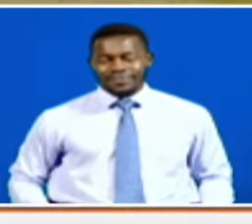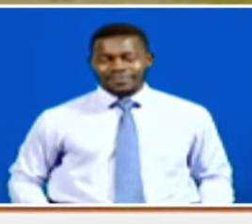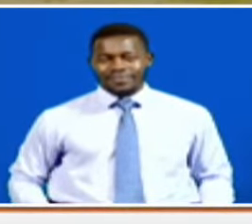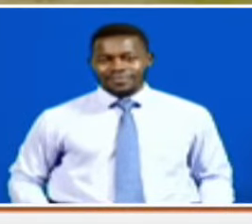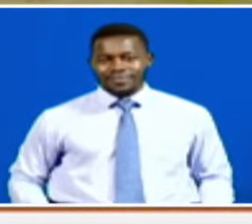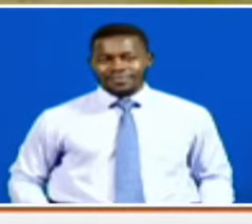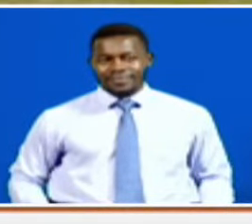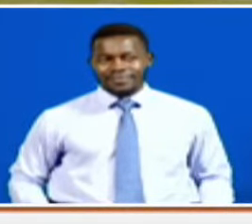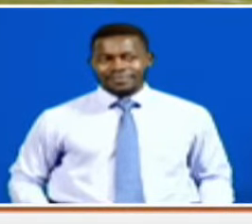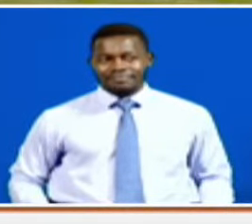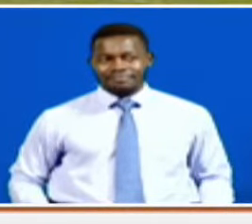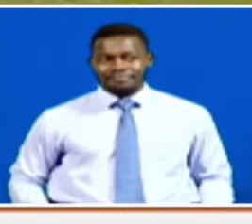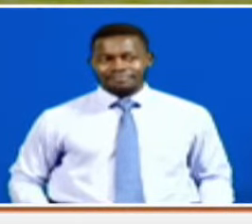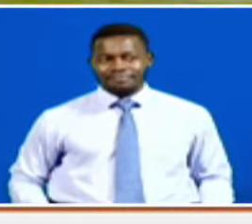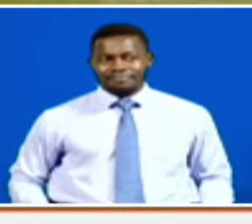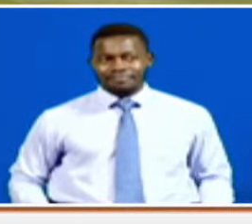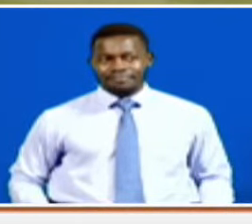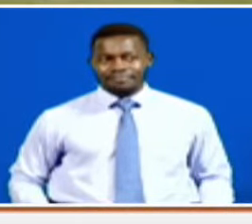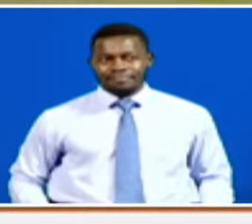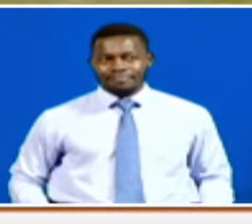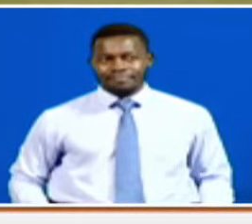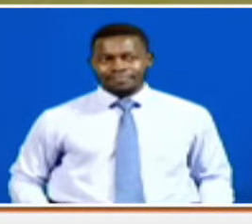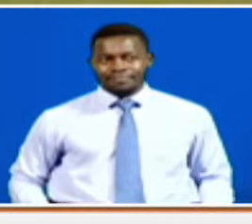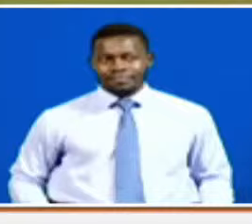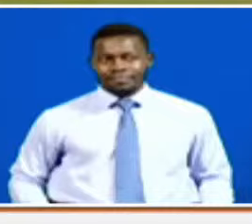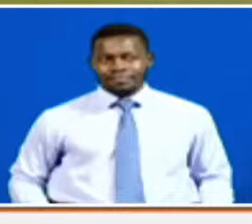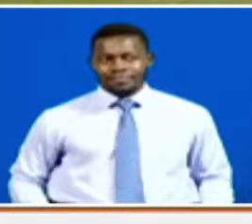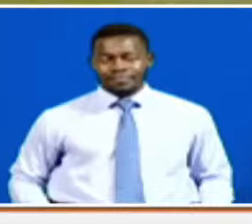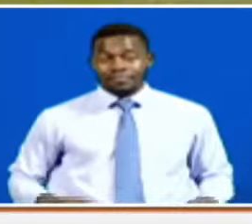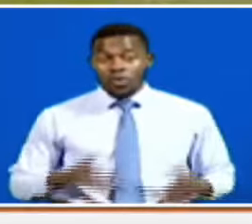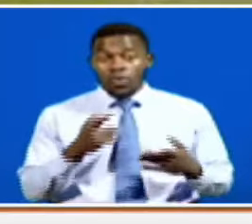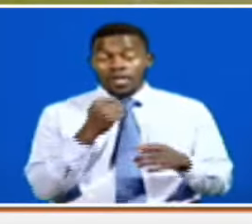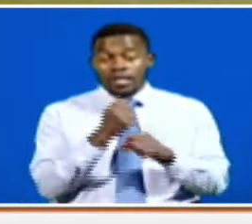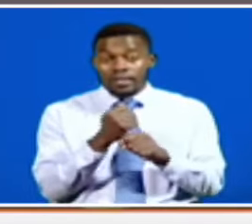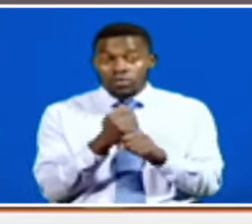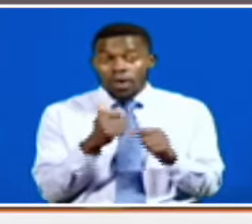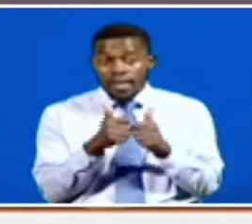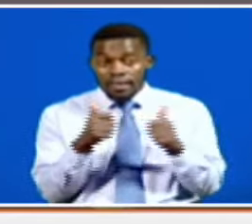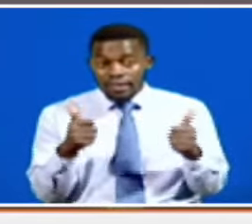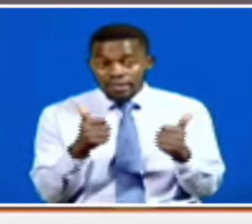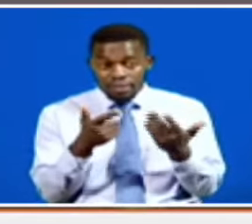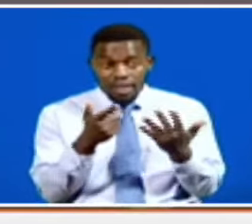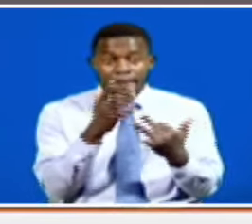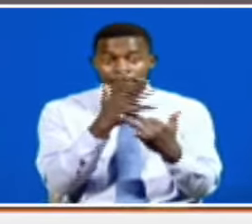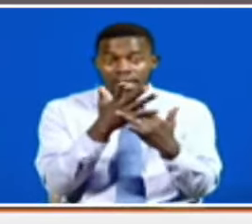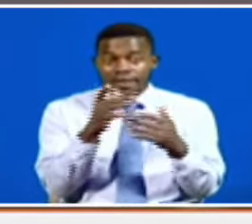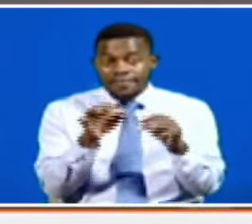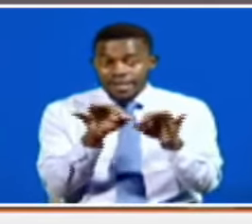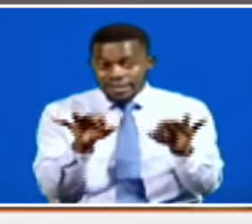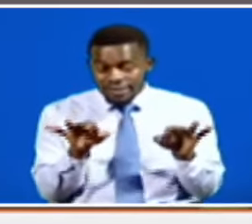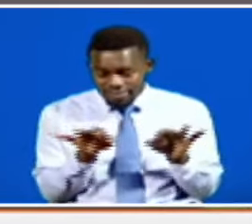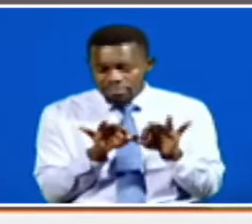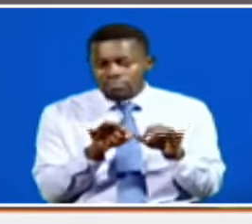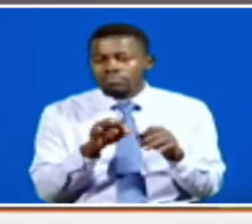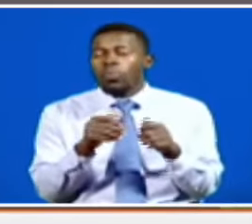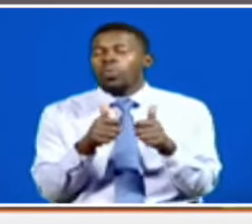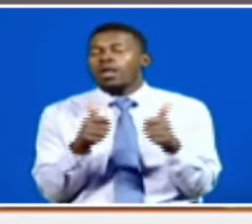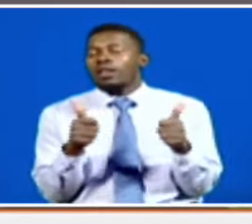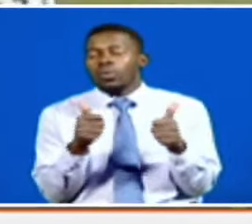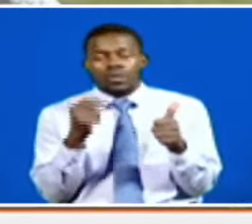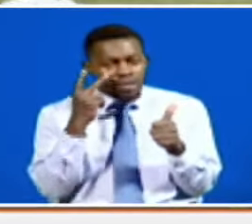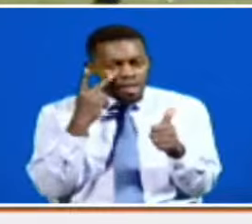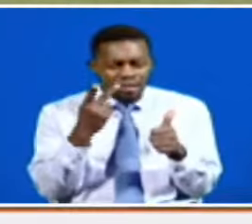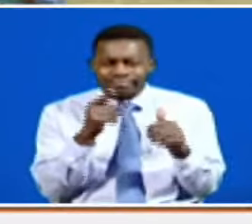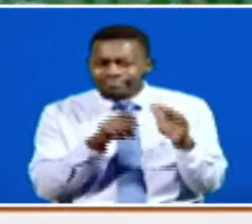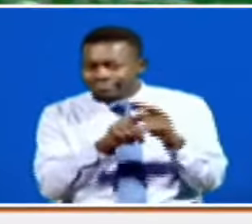In the midfield, so that shows that we did so well in the midfield, and that's why you could see the goals coming from the